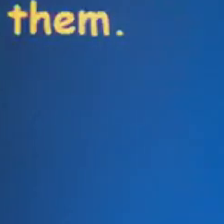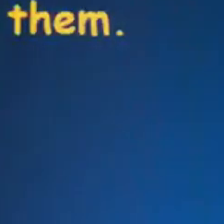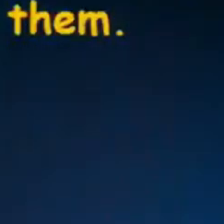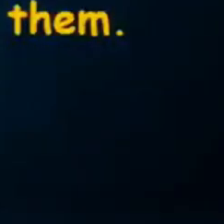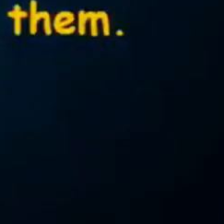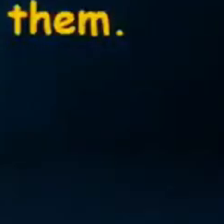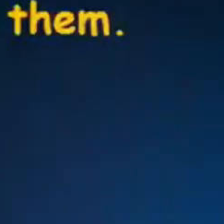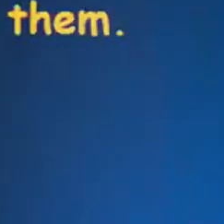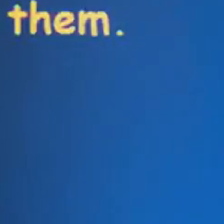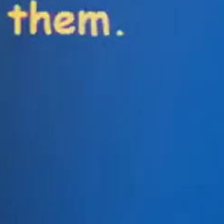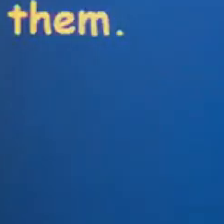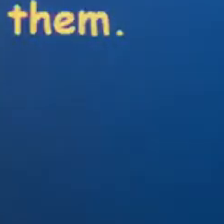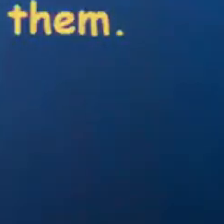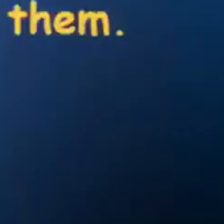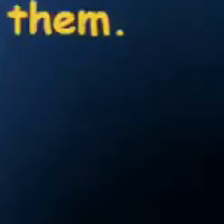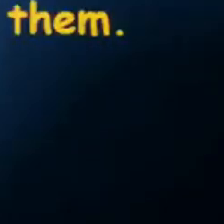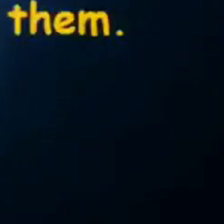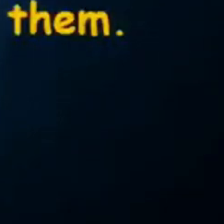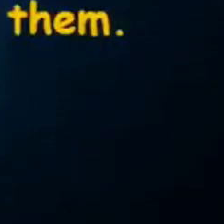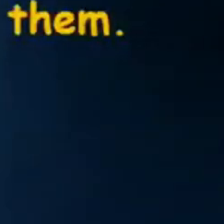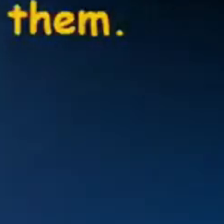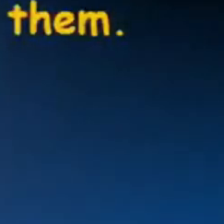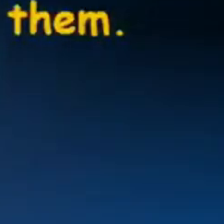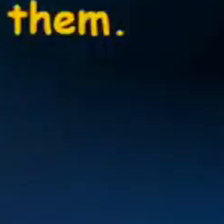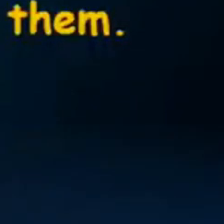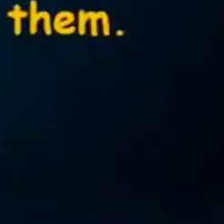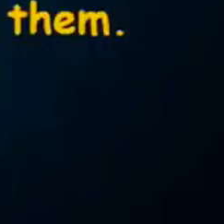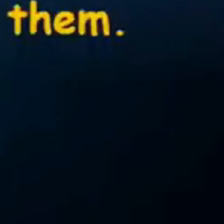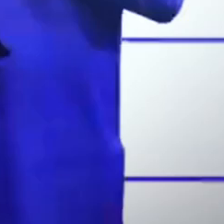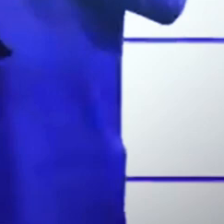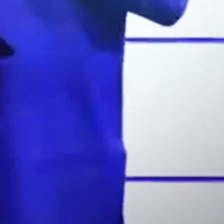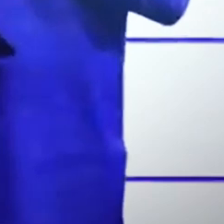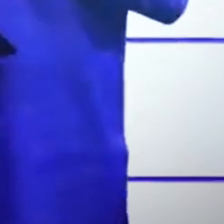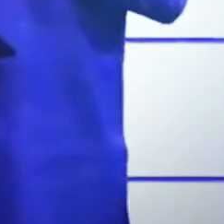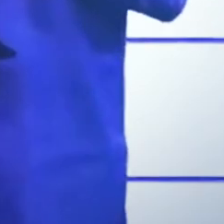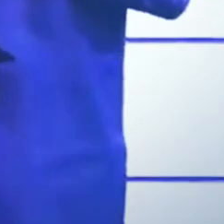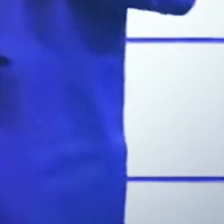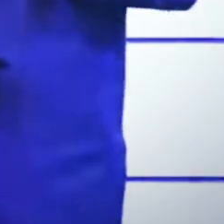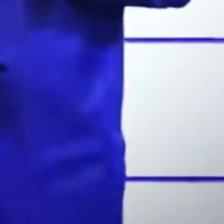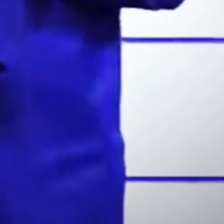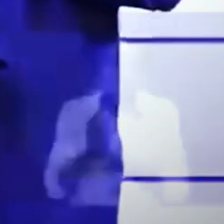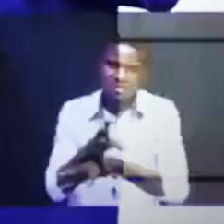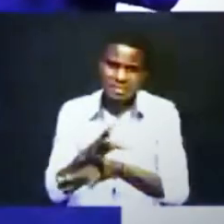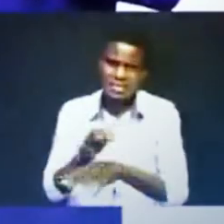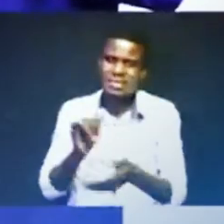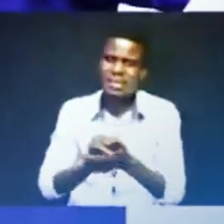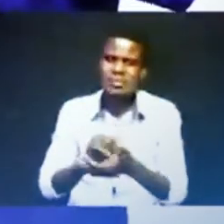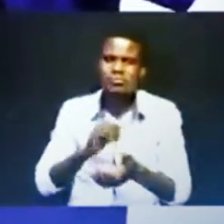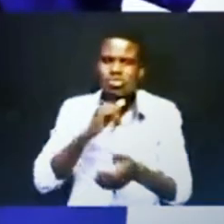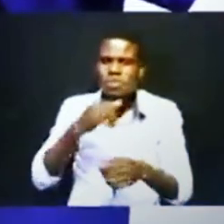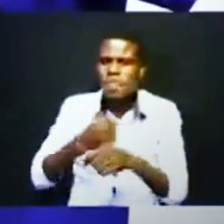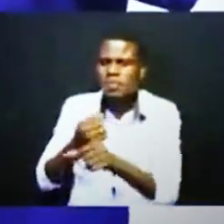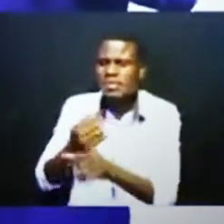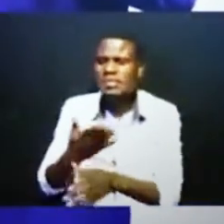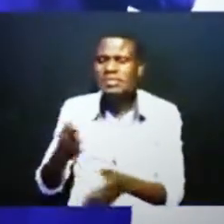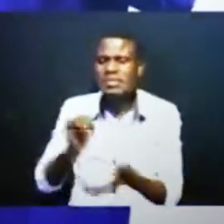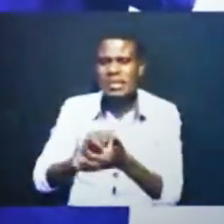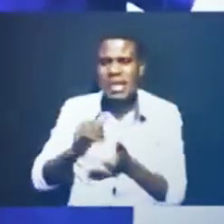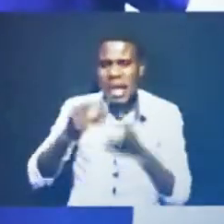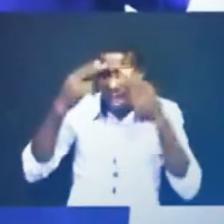and no my so we advise that don't allow what is happening around you get into you. It